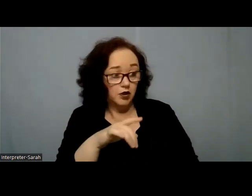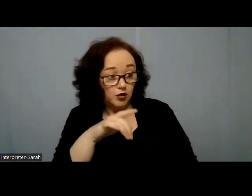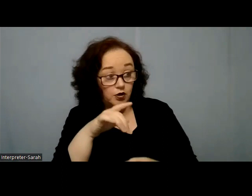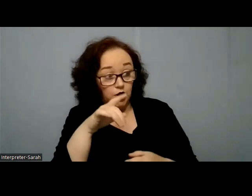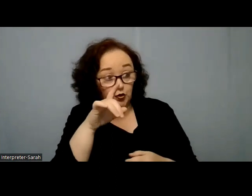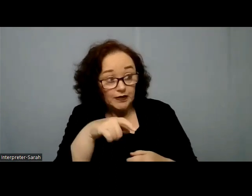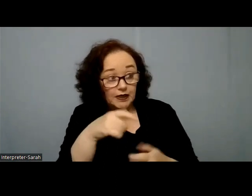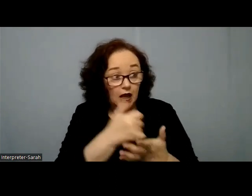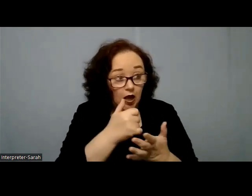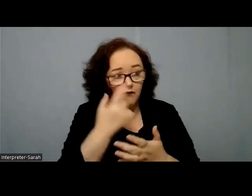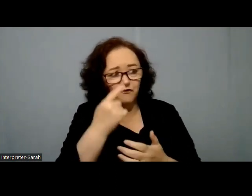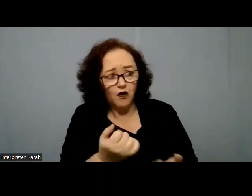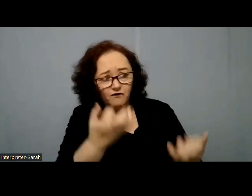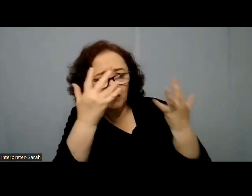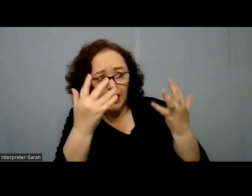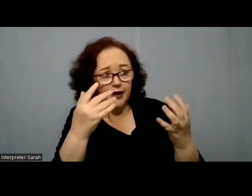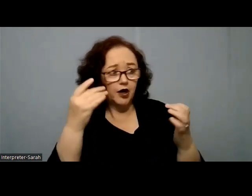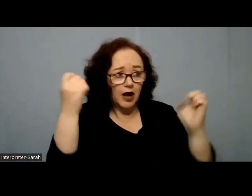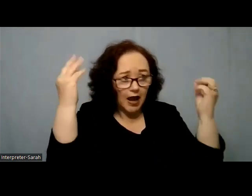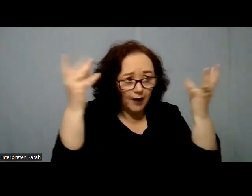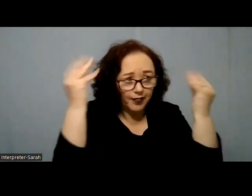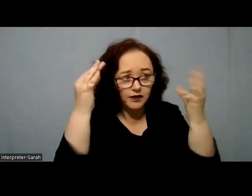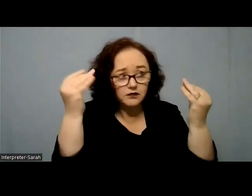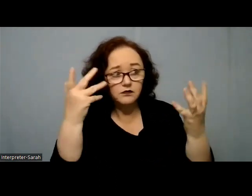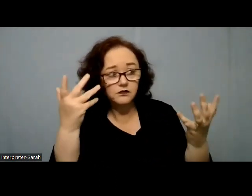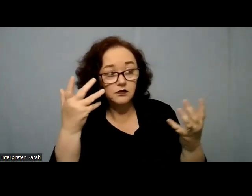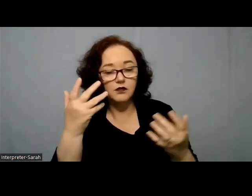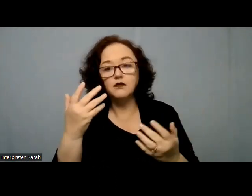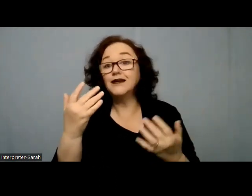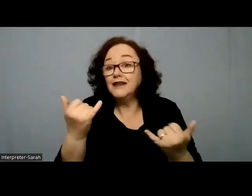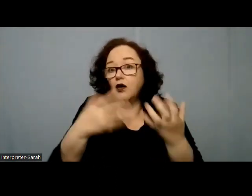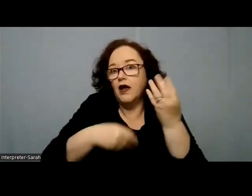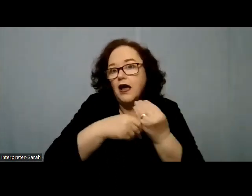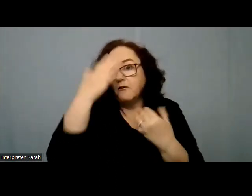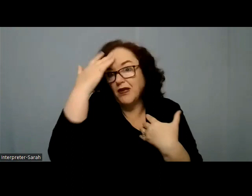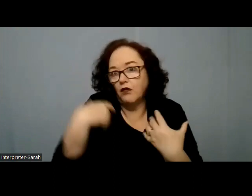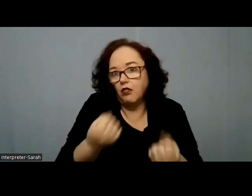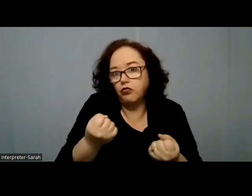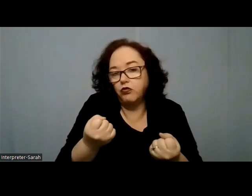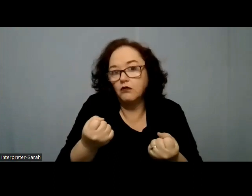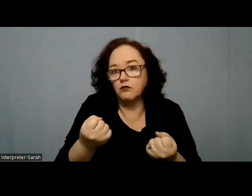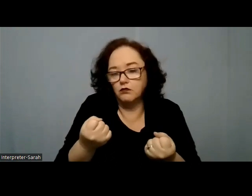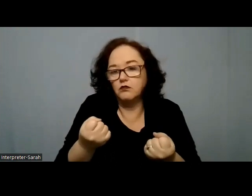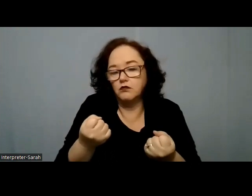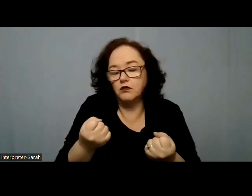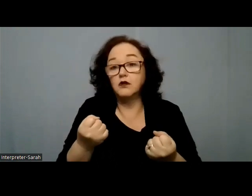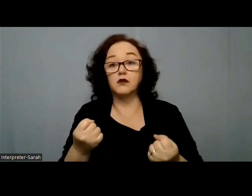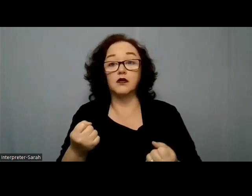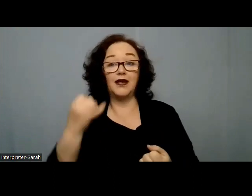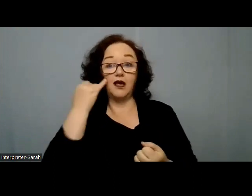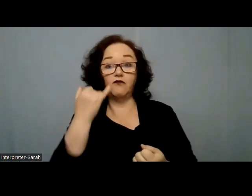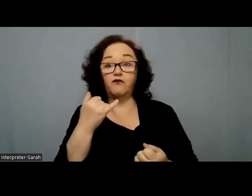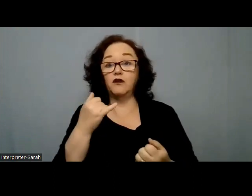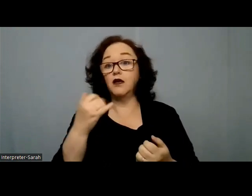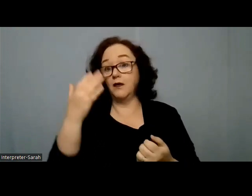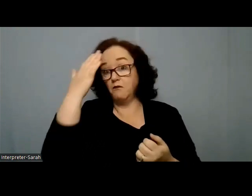fire, ambulance, police, and now mental health. When they add mental health, we are quickly added to that call